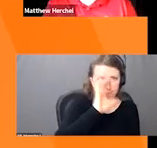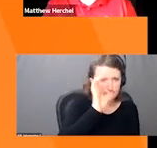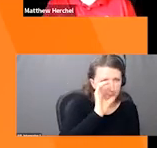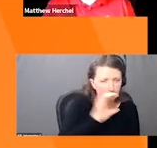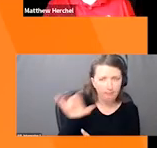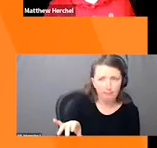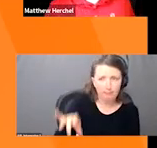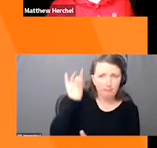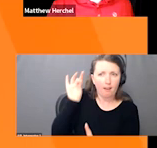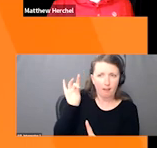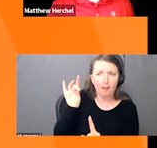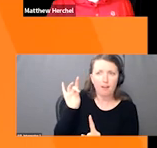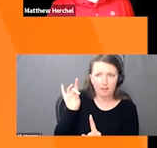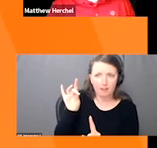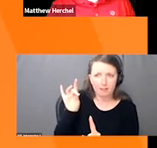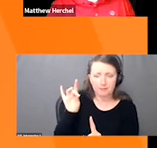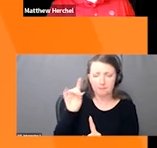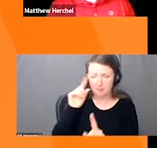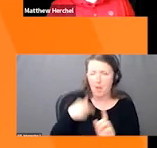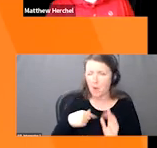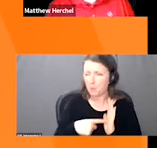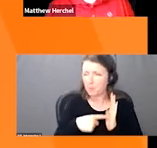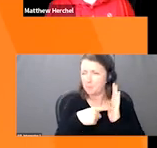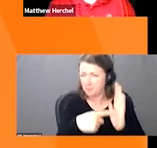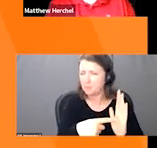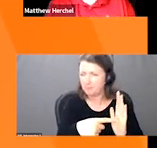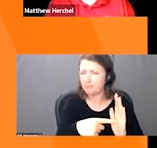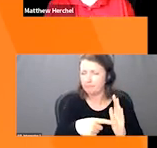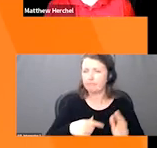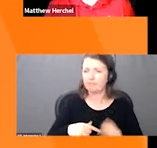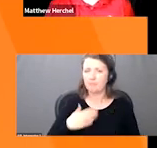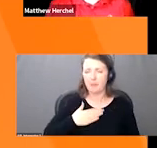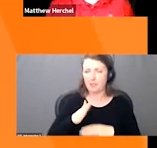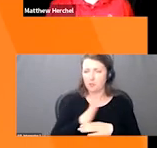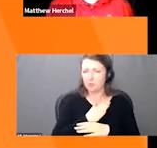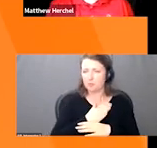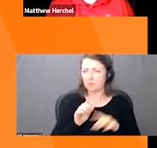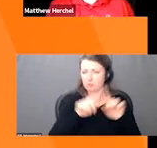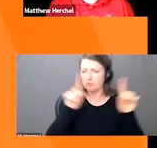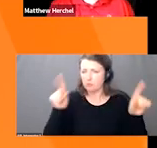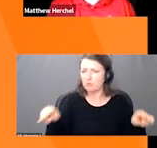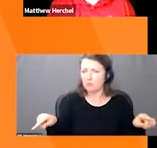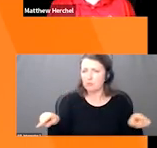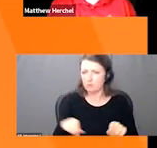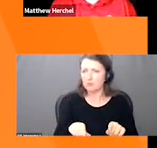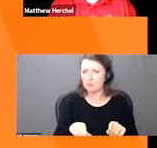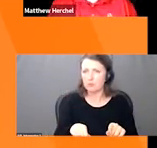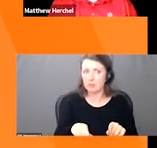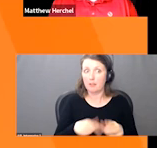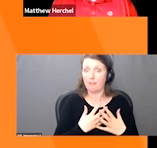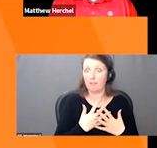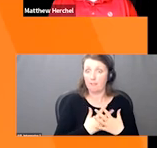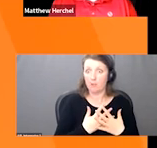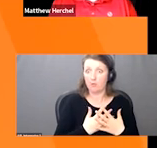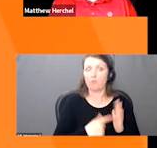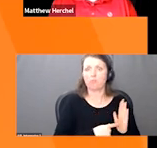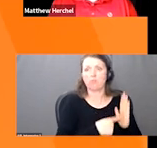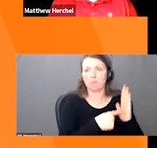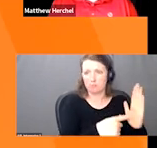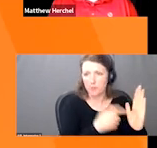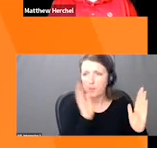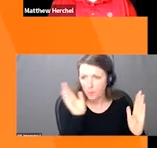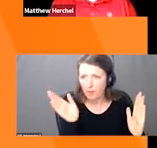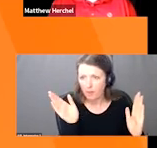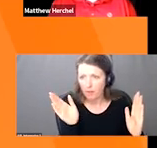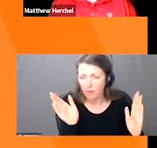if someone, and I'm going to share my screen in a second using these LinkedIn filters, I'm going to go into the audience